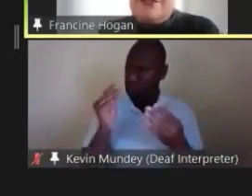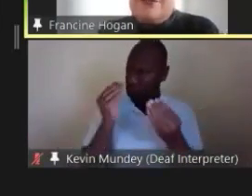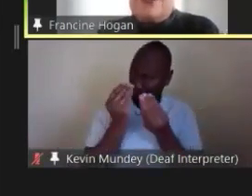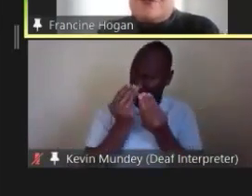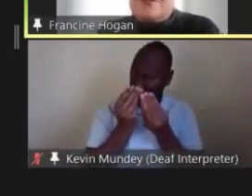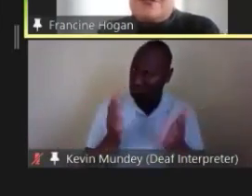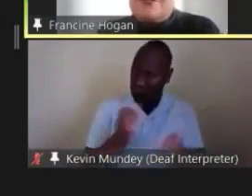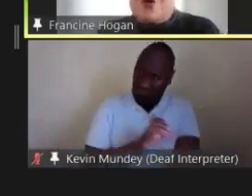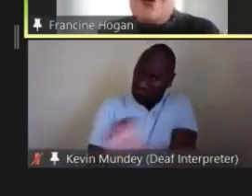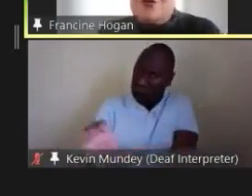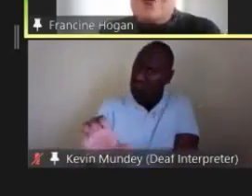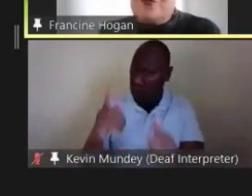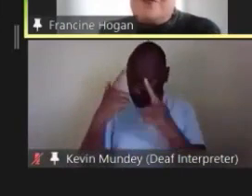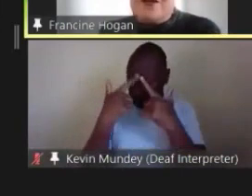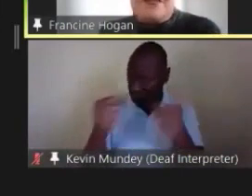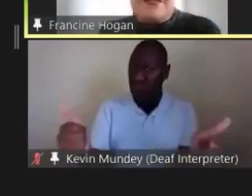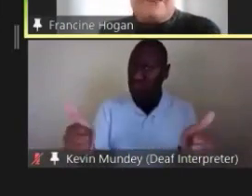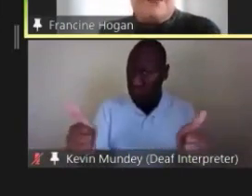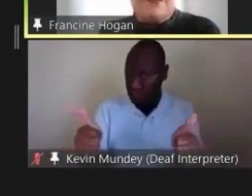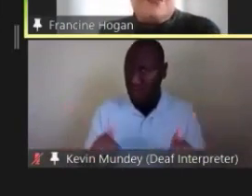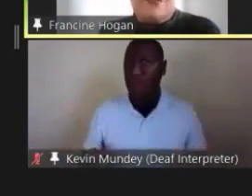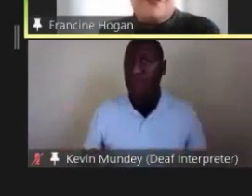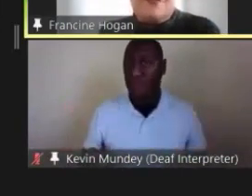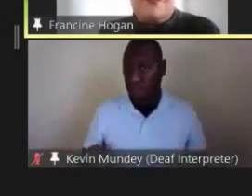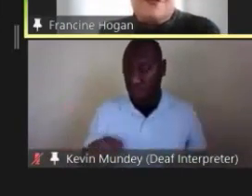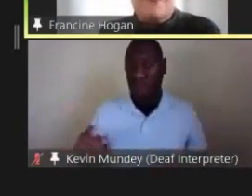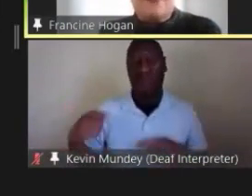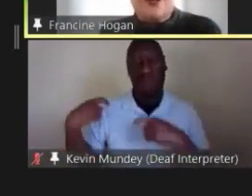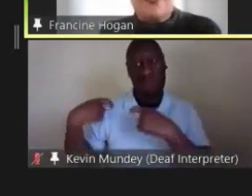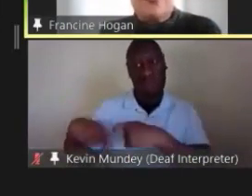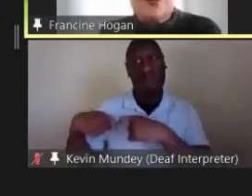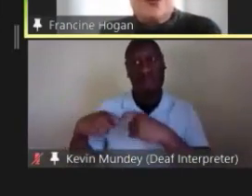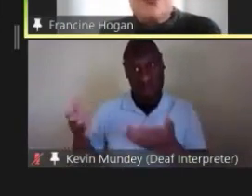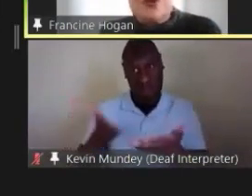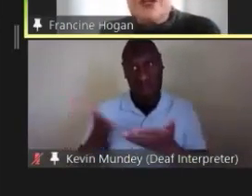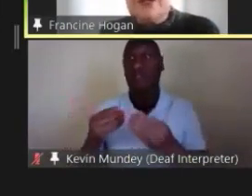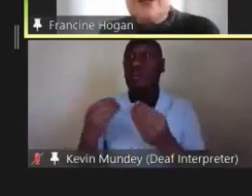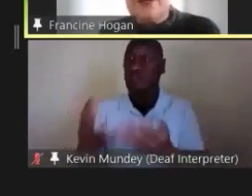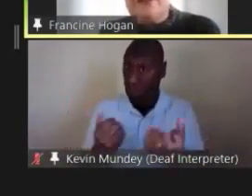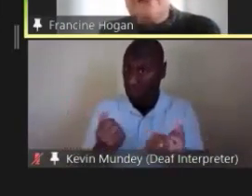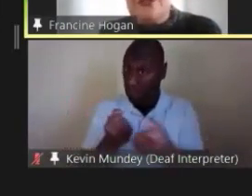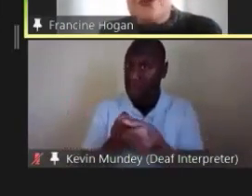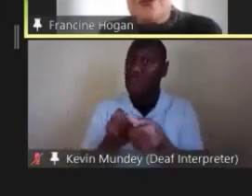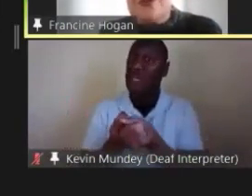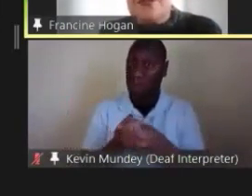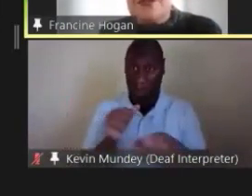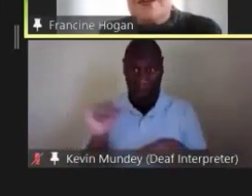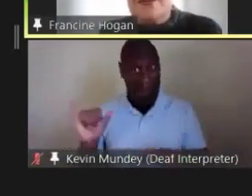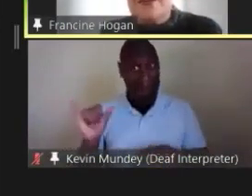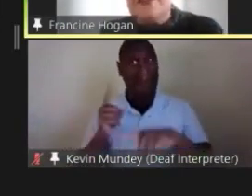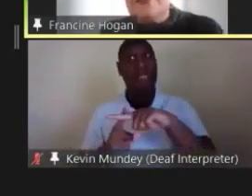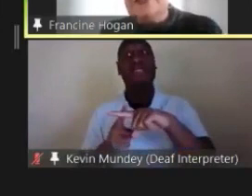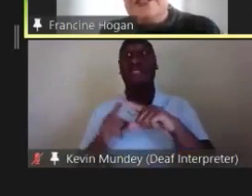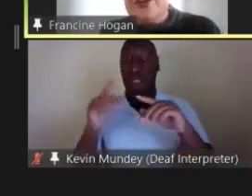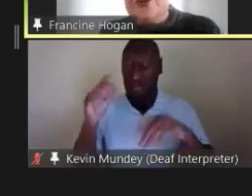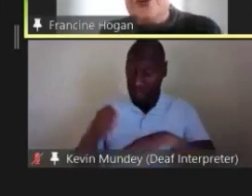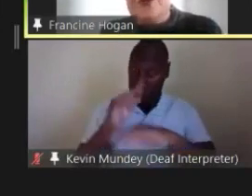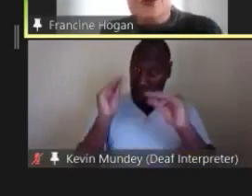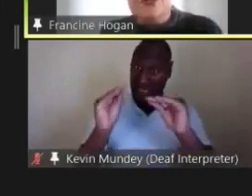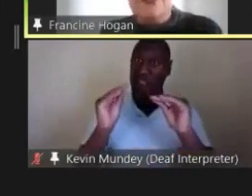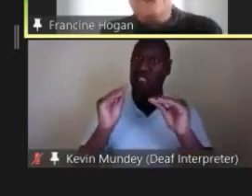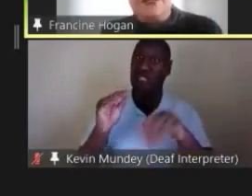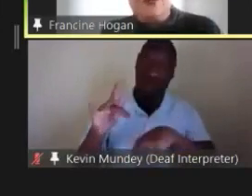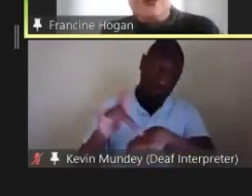Our Latino services also provides advocacy services, plus crucial training and resources, giving the